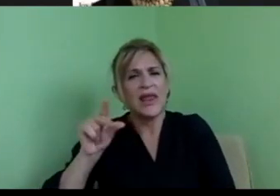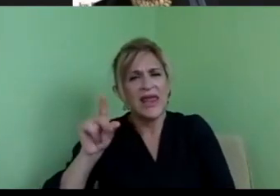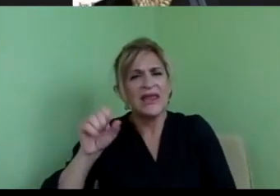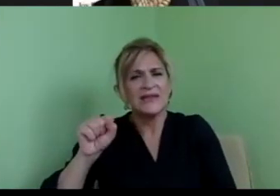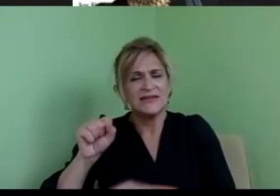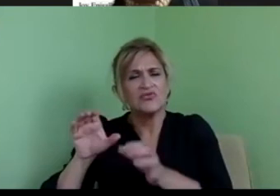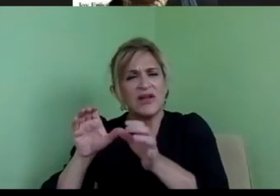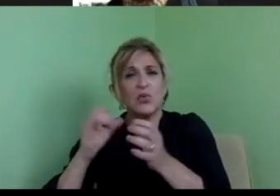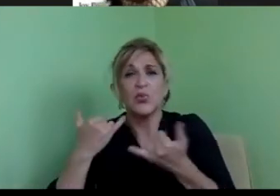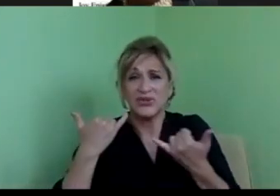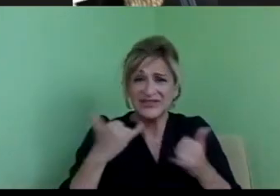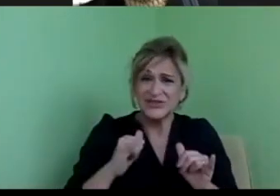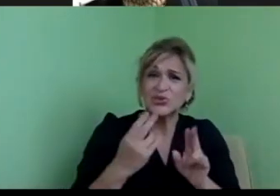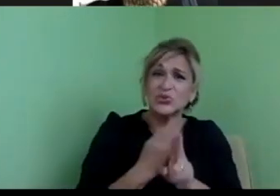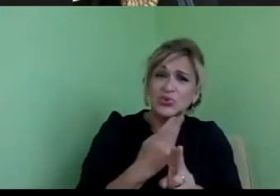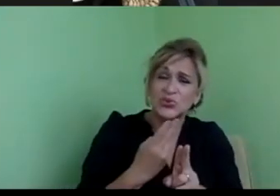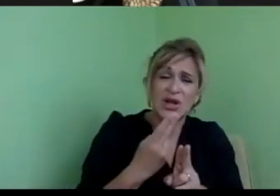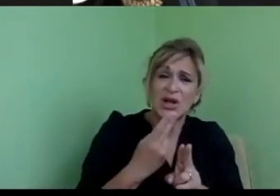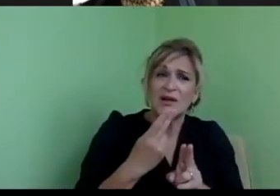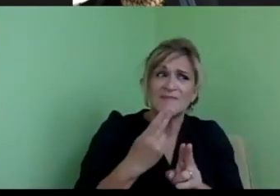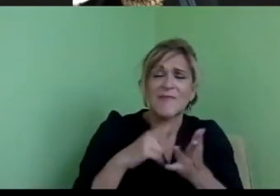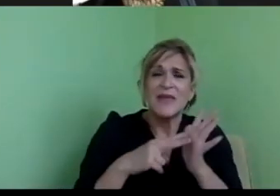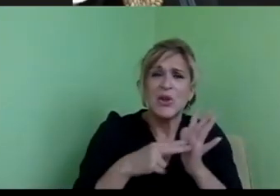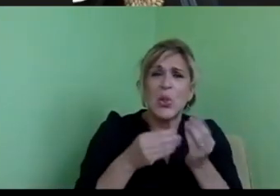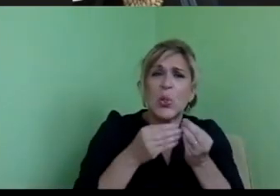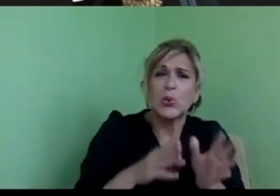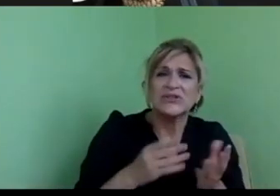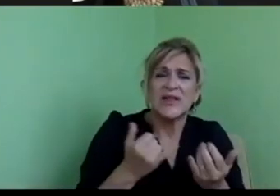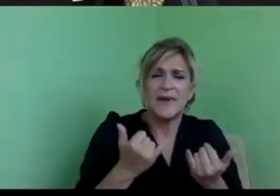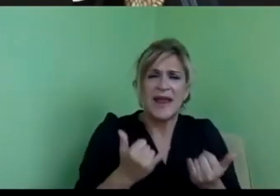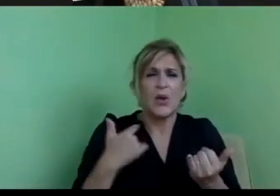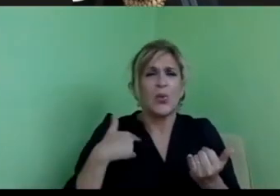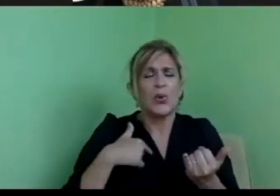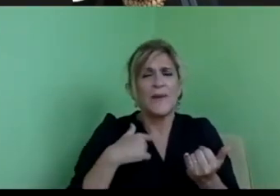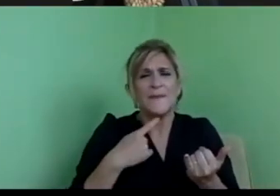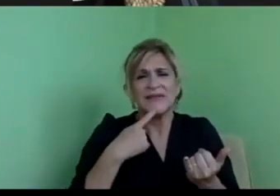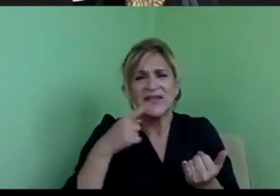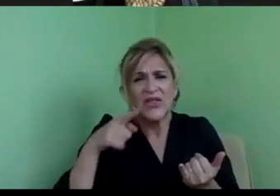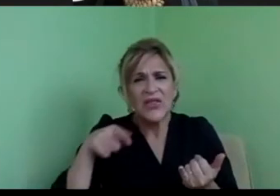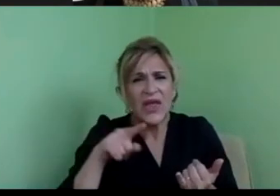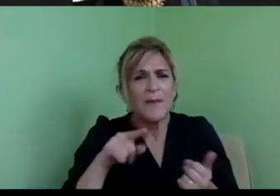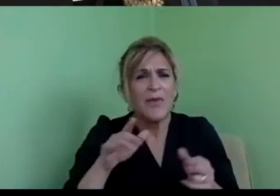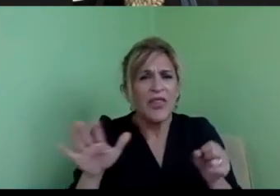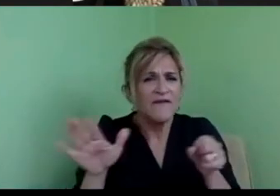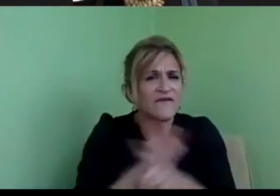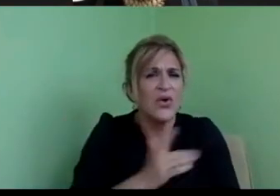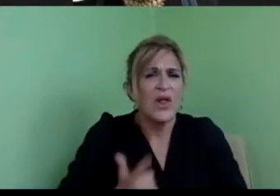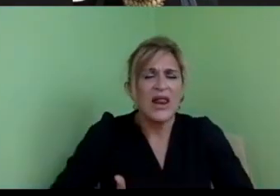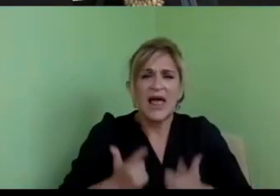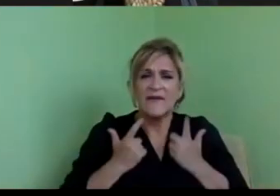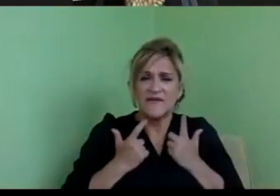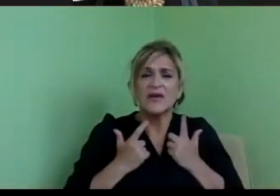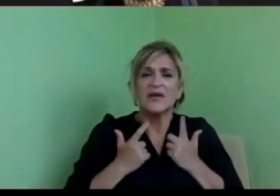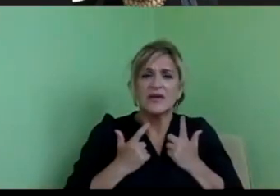we're we're missing them for their whole length of their of their lifetime of and that